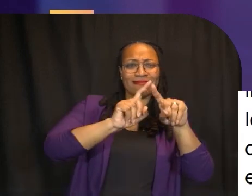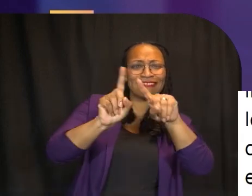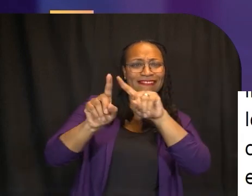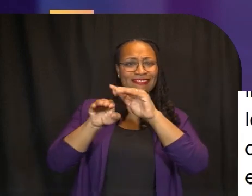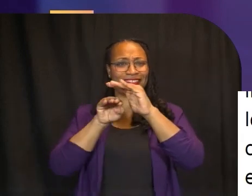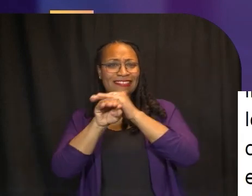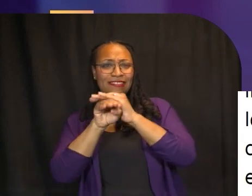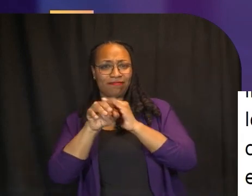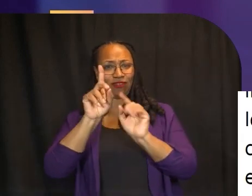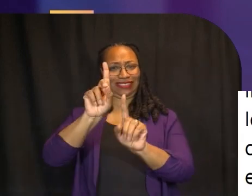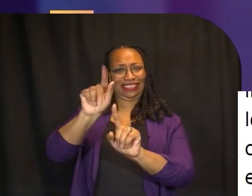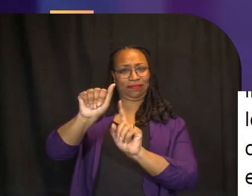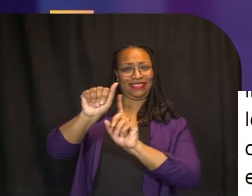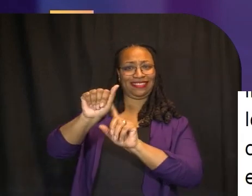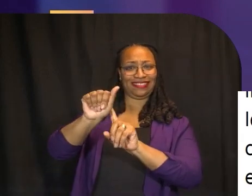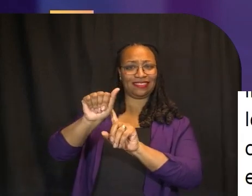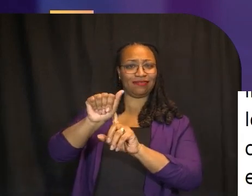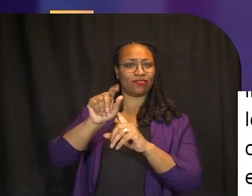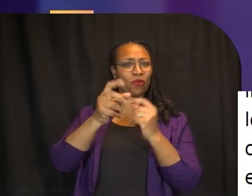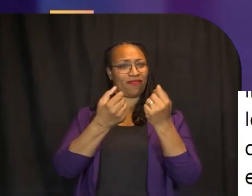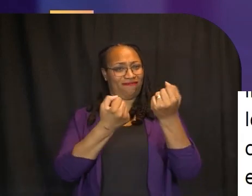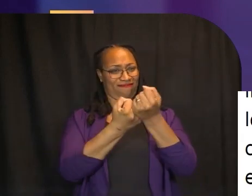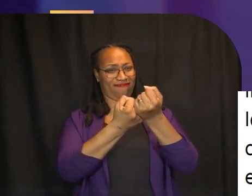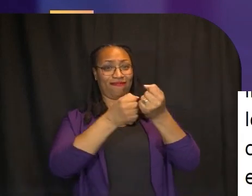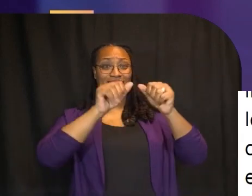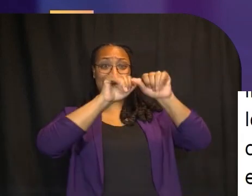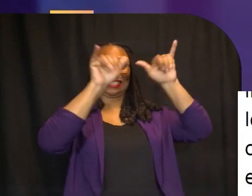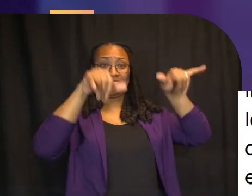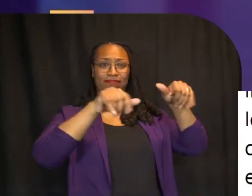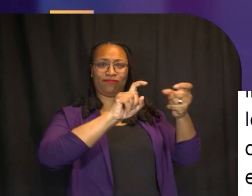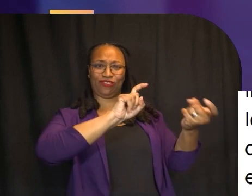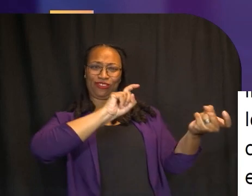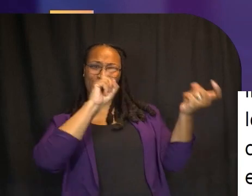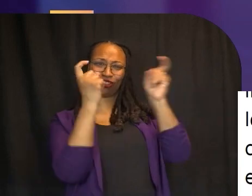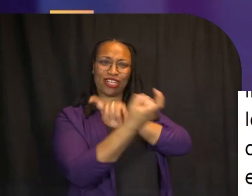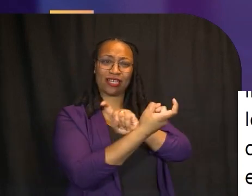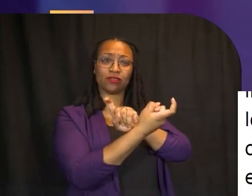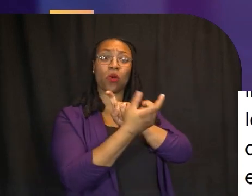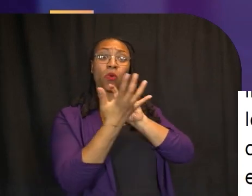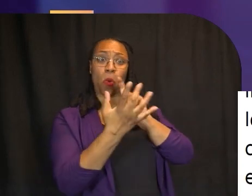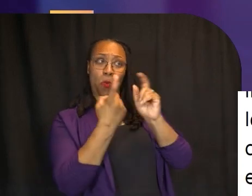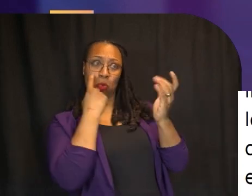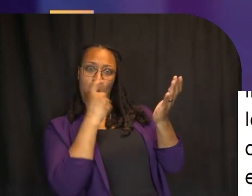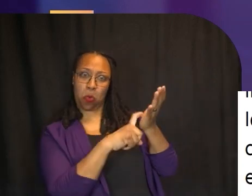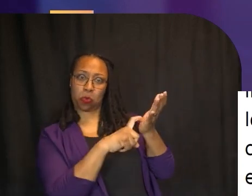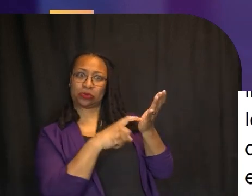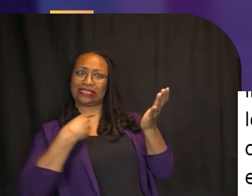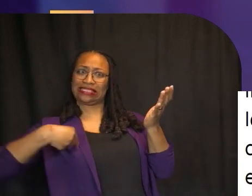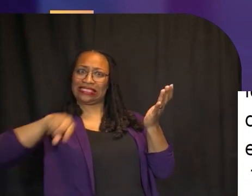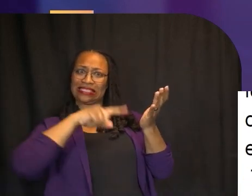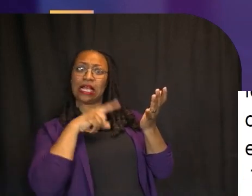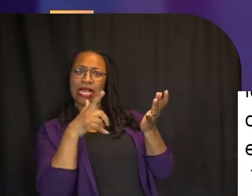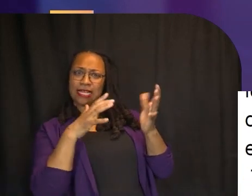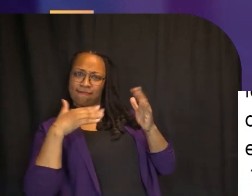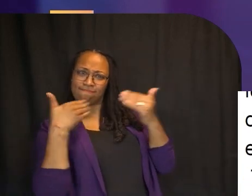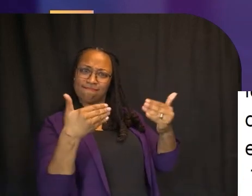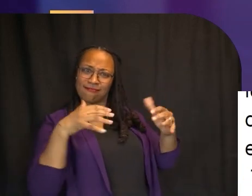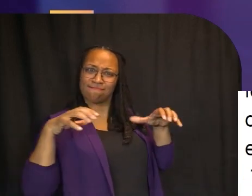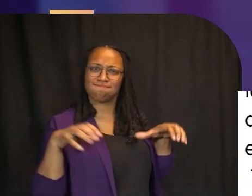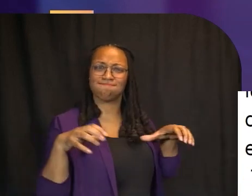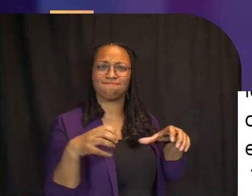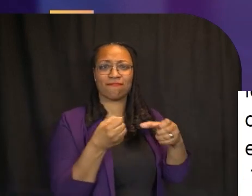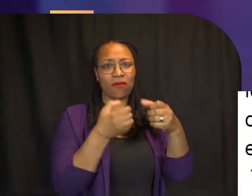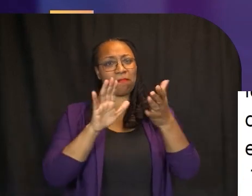U.S. institutions. Through our Rev Up Voting Rights campaign, we're ensuring that every candidate for state, local,